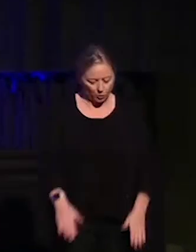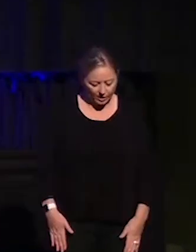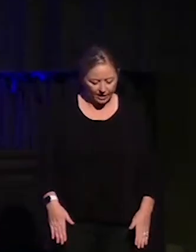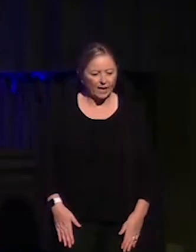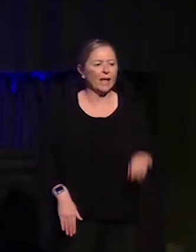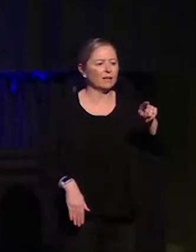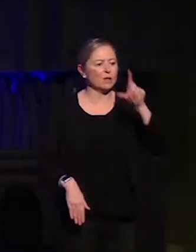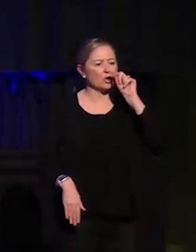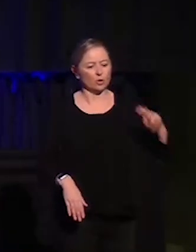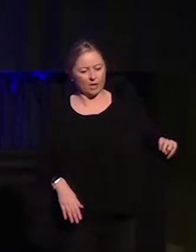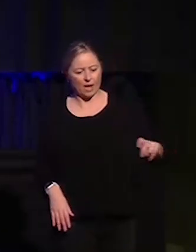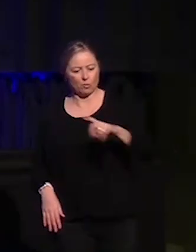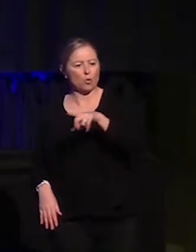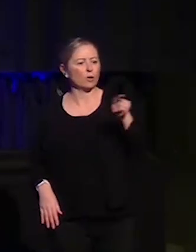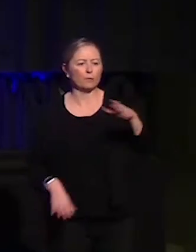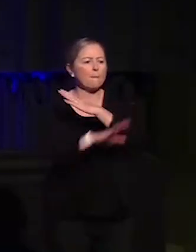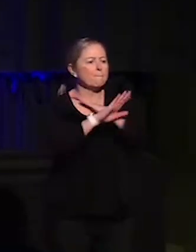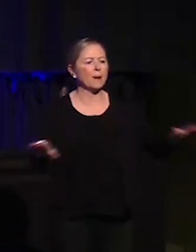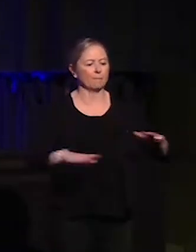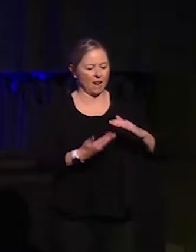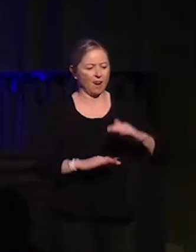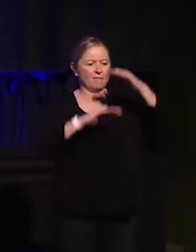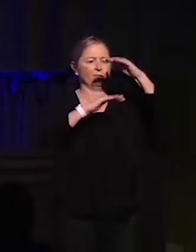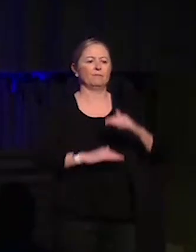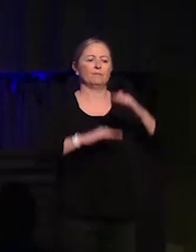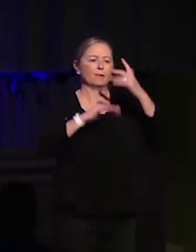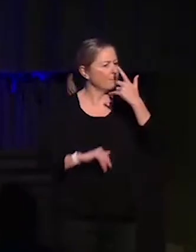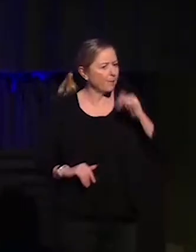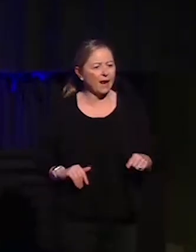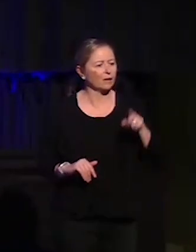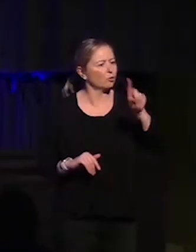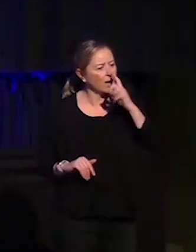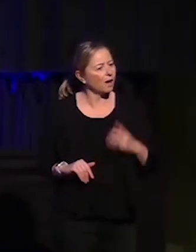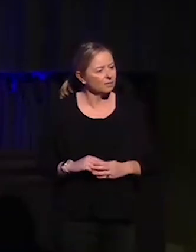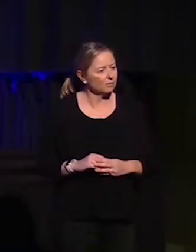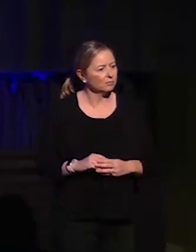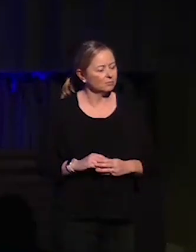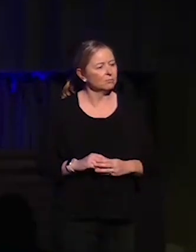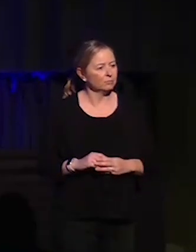accessibility accommodation. So no more lifts for you. It's not about